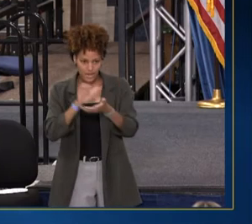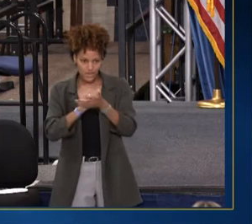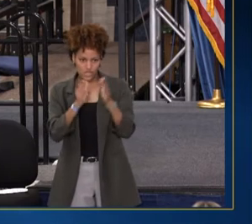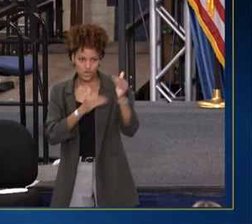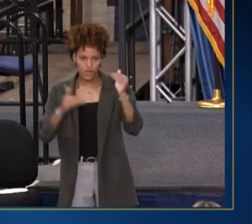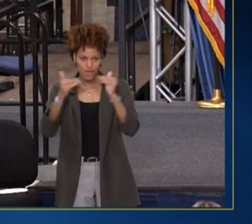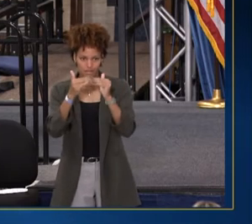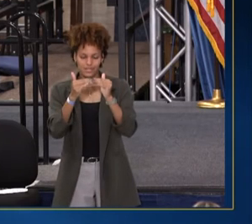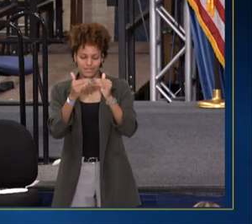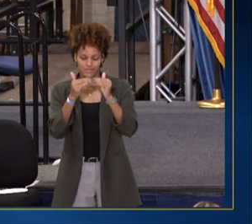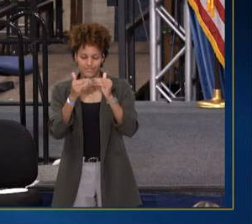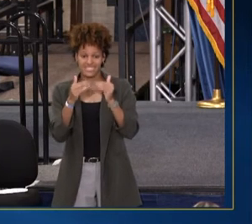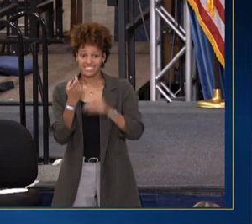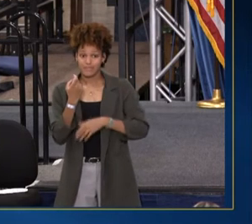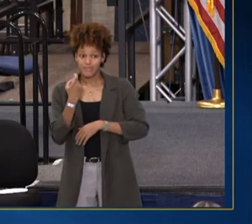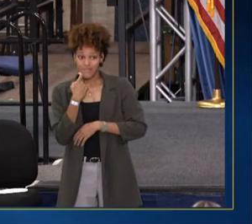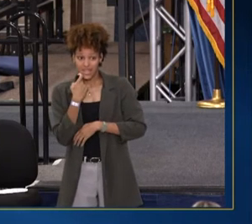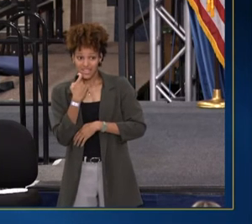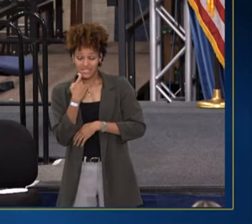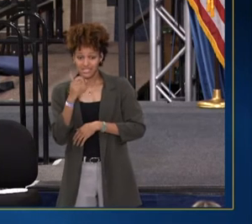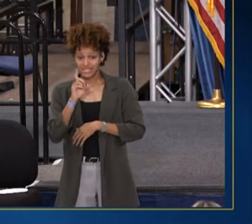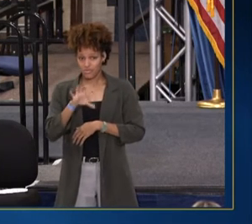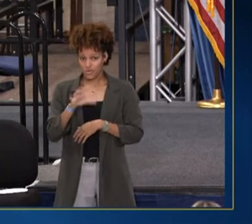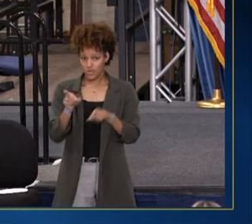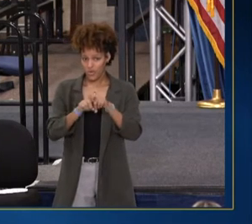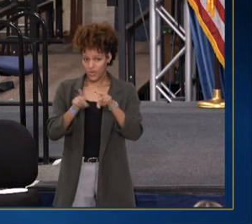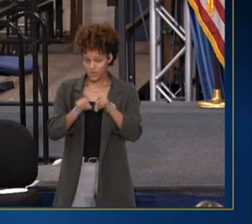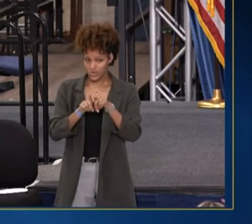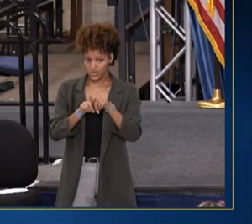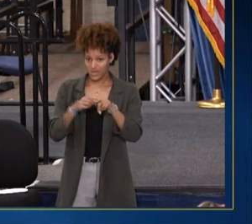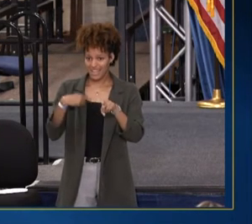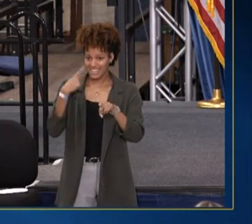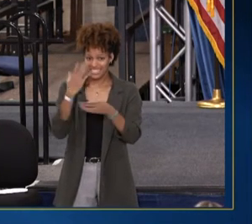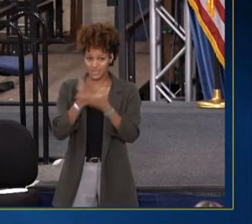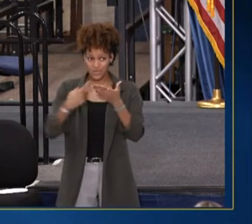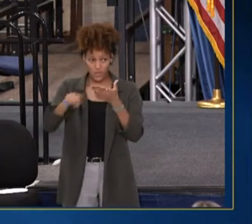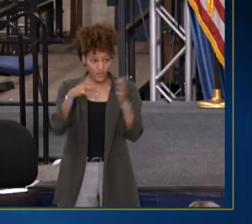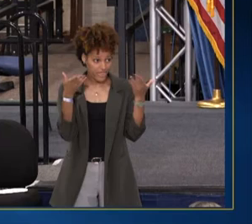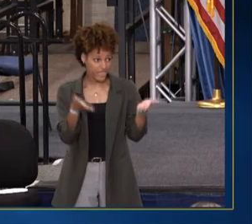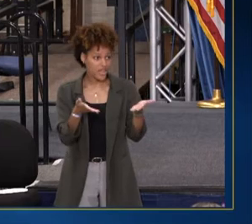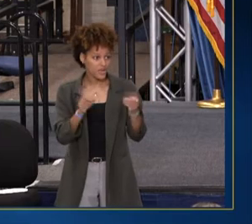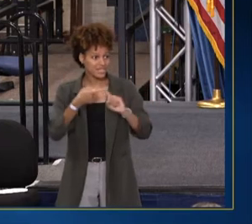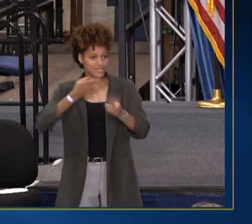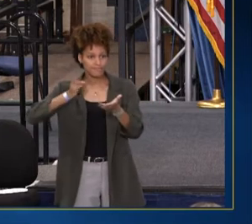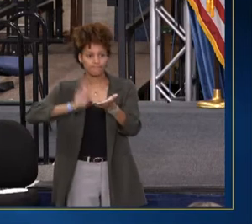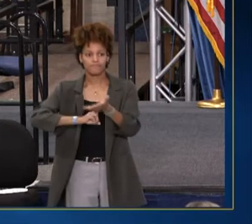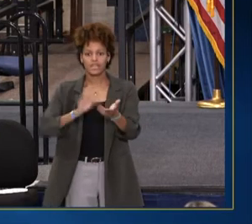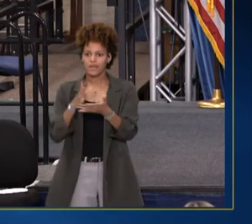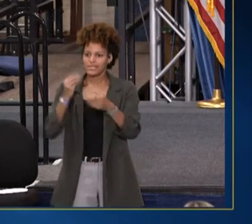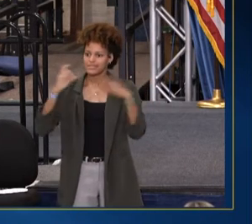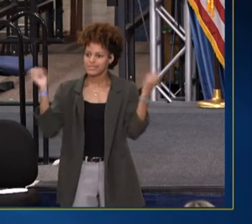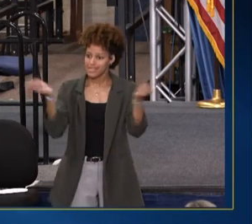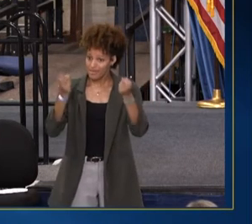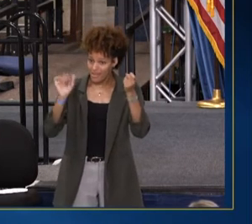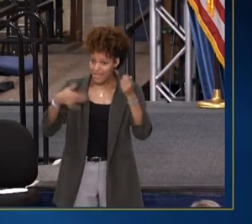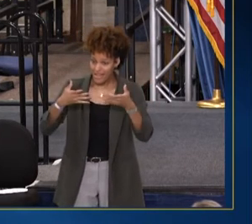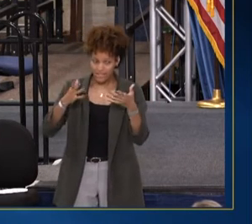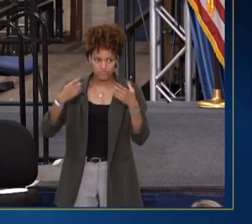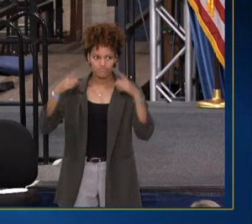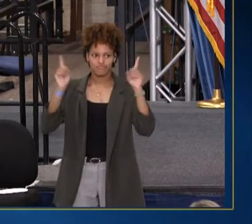Marriage Act this past December. I think some of you were there when we celebrated that.